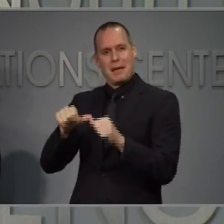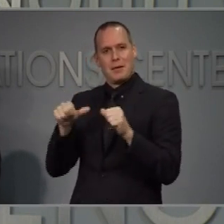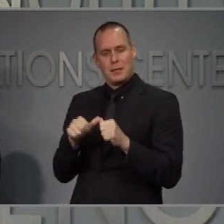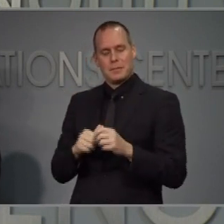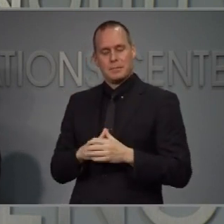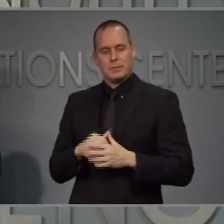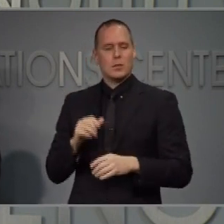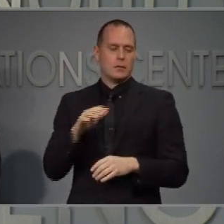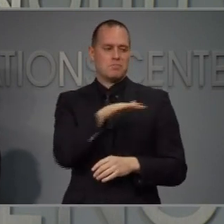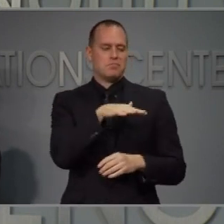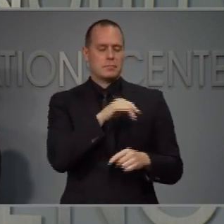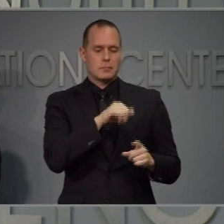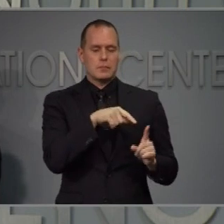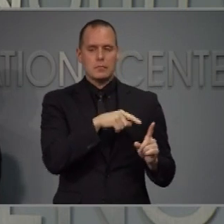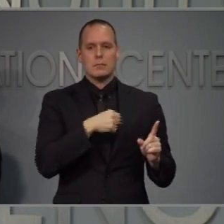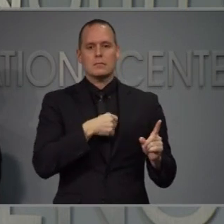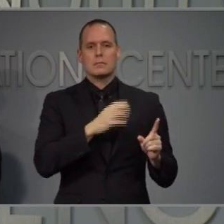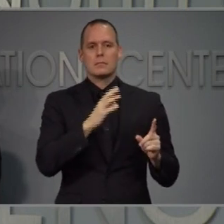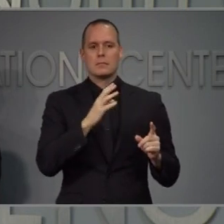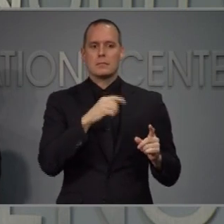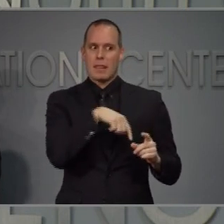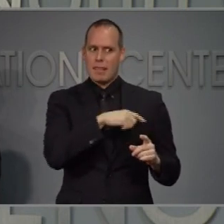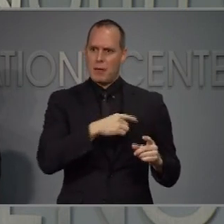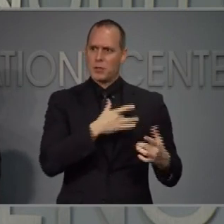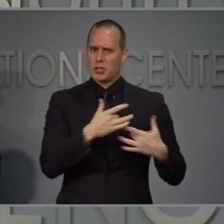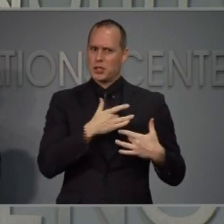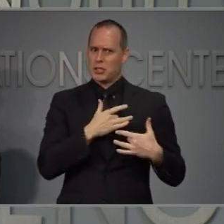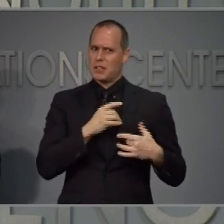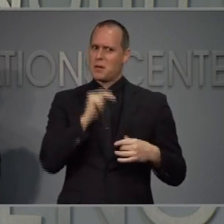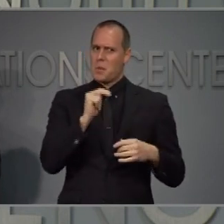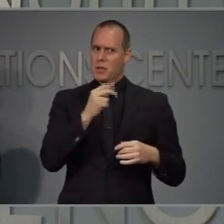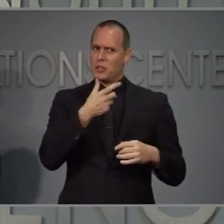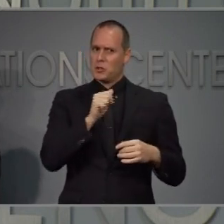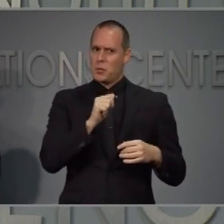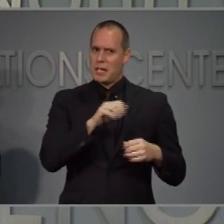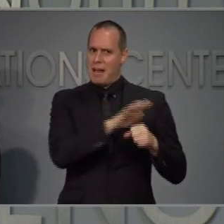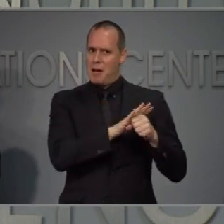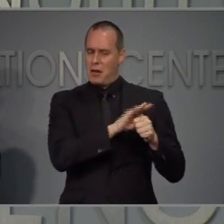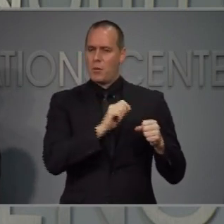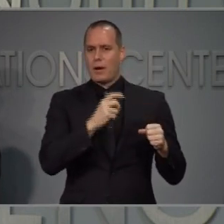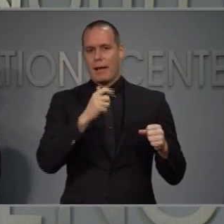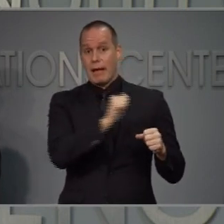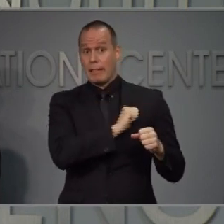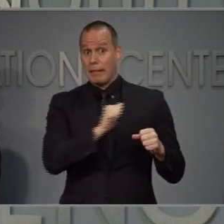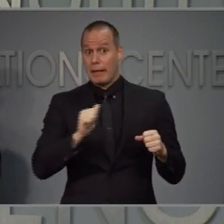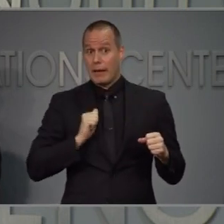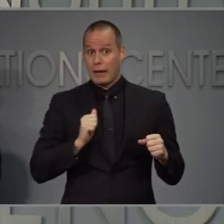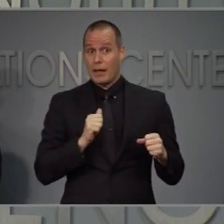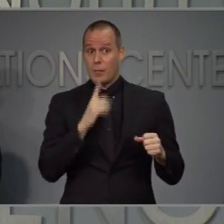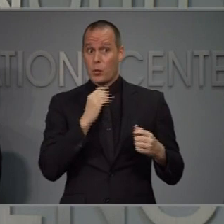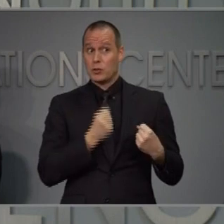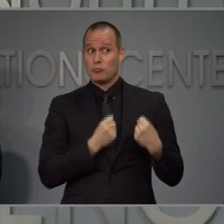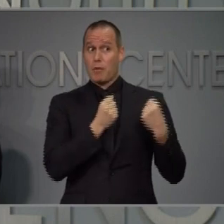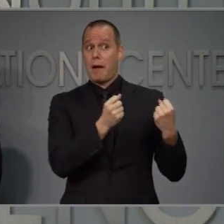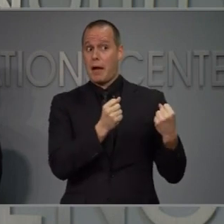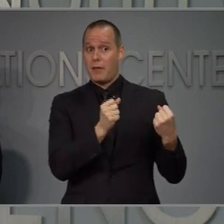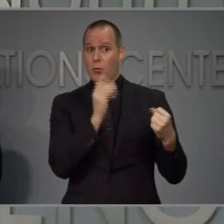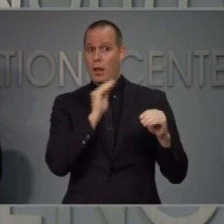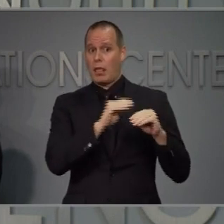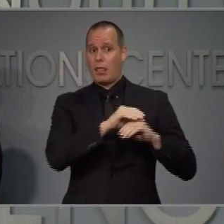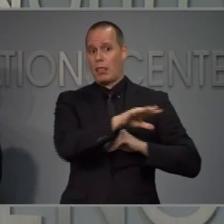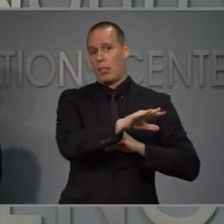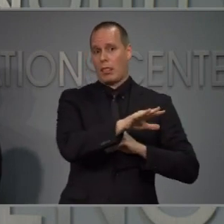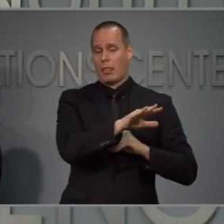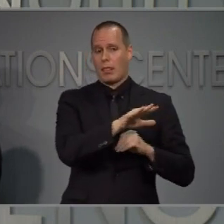concerned that people coming up from the northern part of Georgia and from Atlanta could particularly have a better chance of bringing the